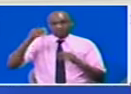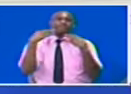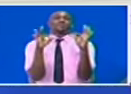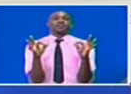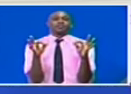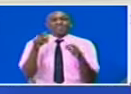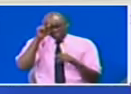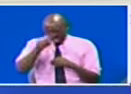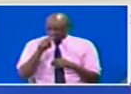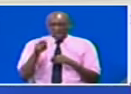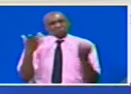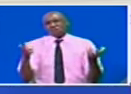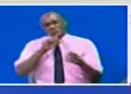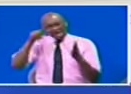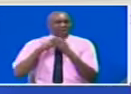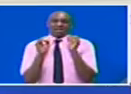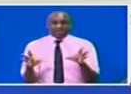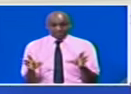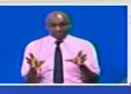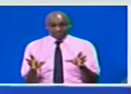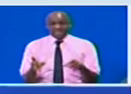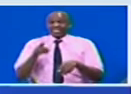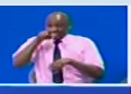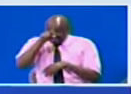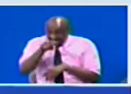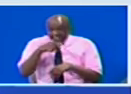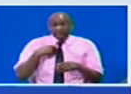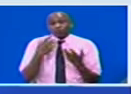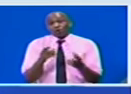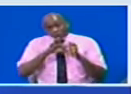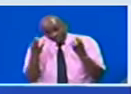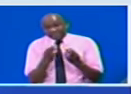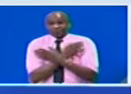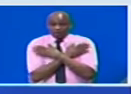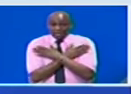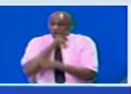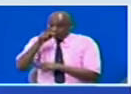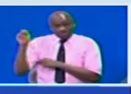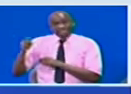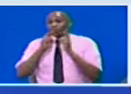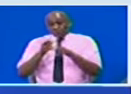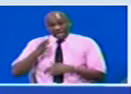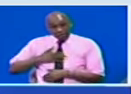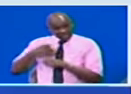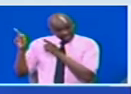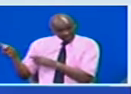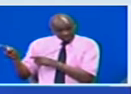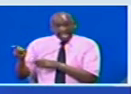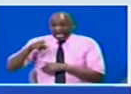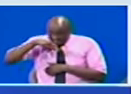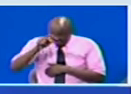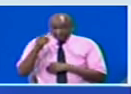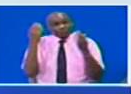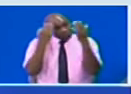And that will not take more than an hour. Words that gave hope to friends, family and colleagues of Joy Doreen Biira, who had spent the night